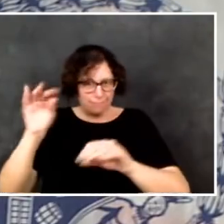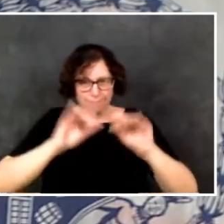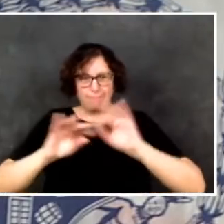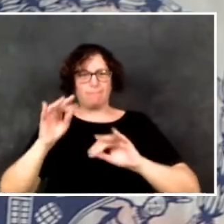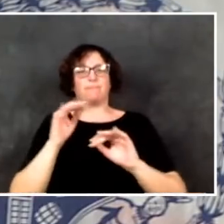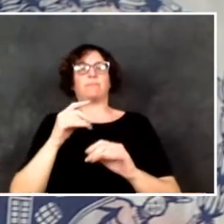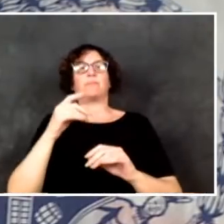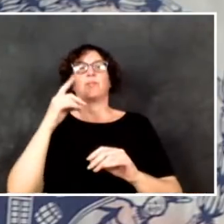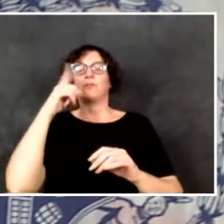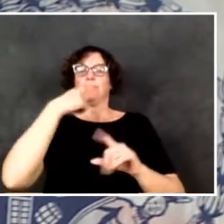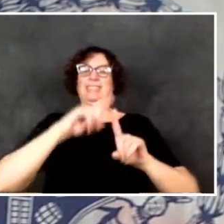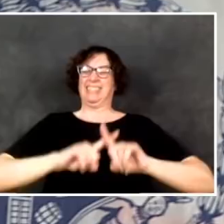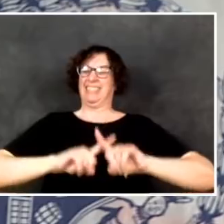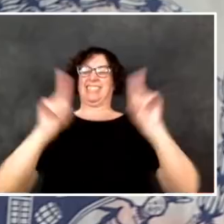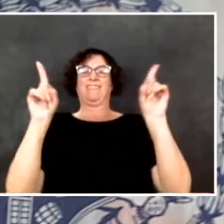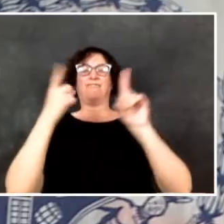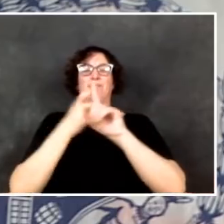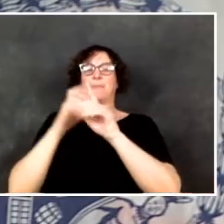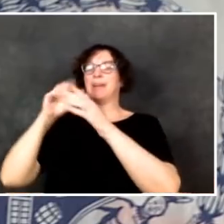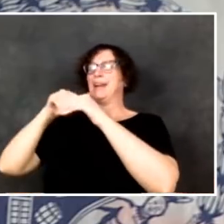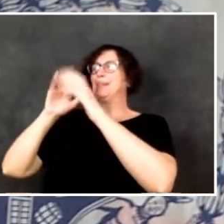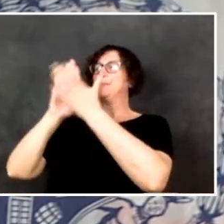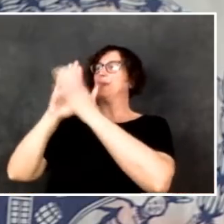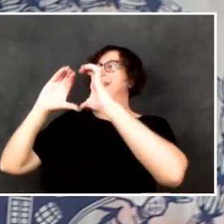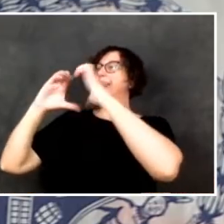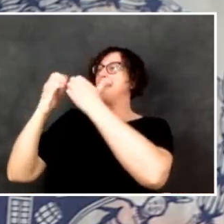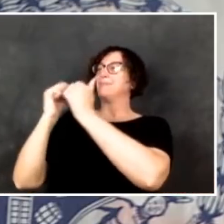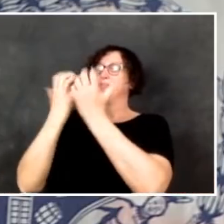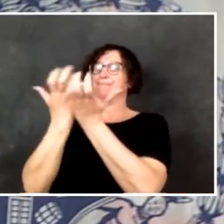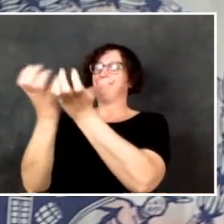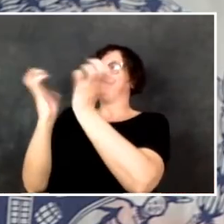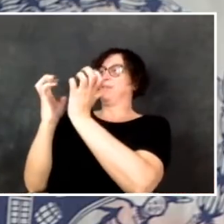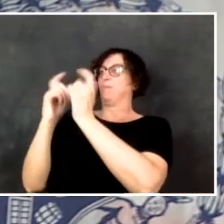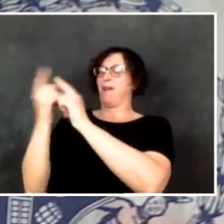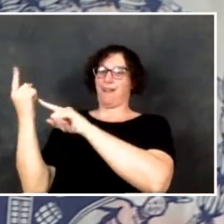Next, we have Roger from 1010 Wins, and then we'll take one more after him.